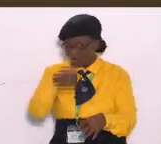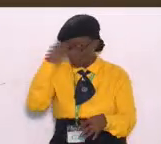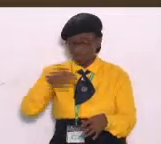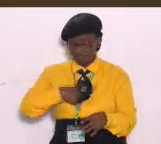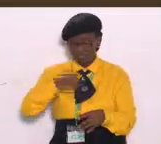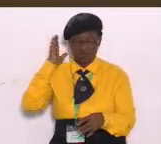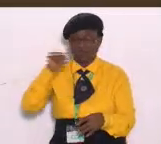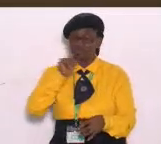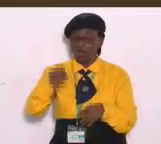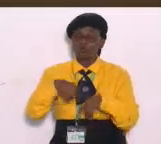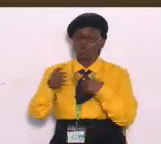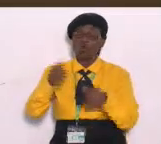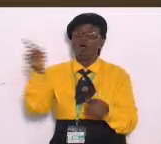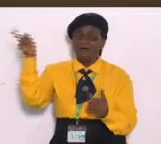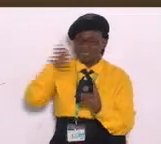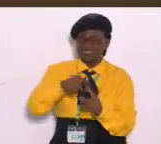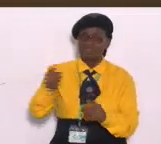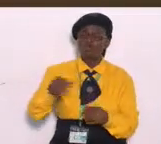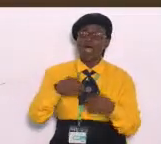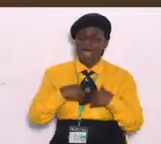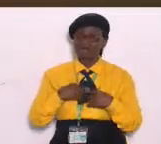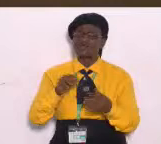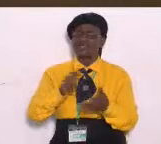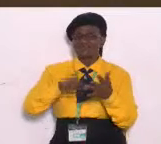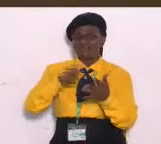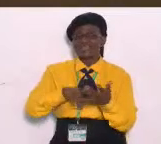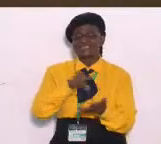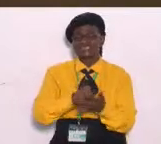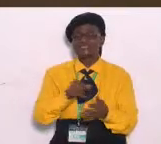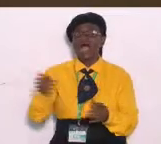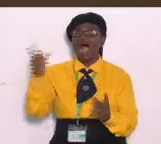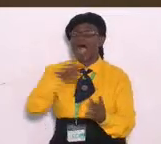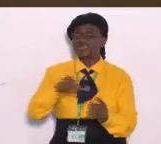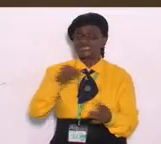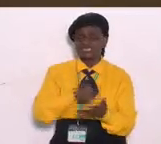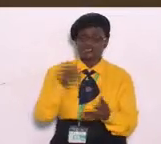have read it." And it was Christmas period.